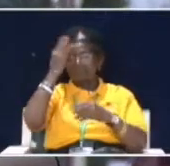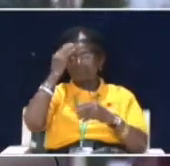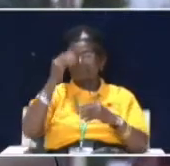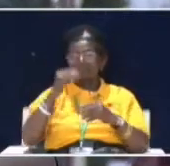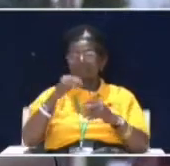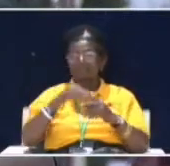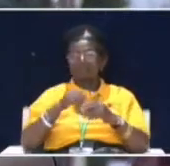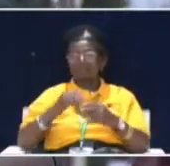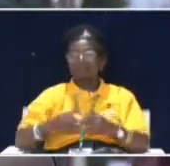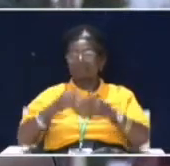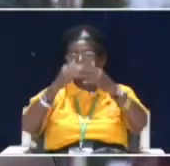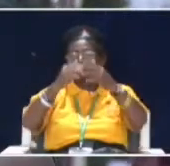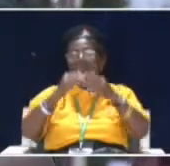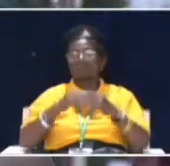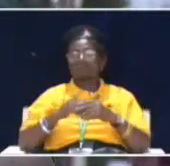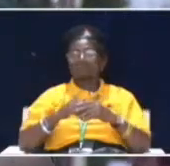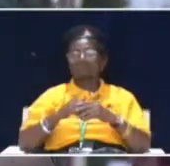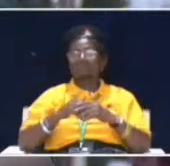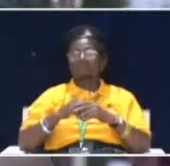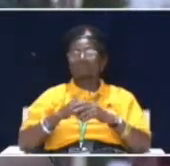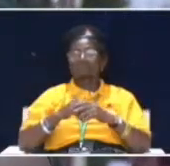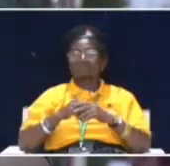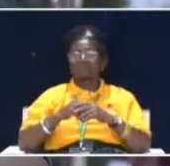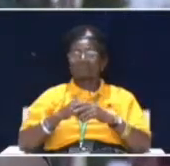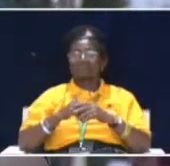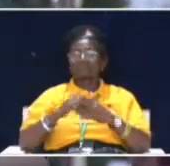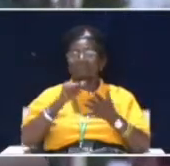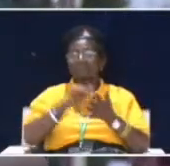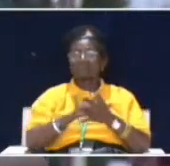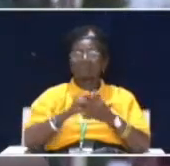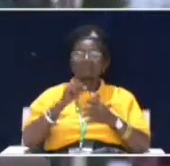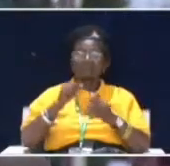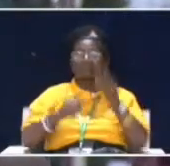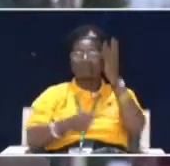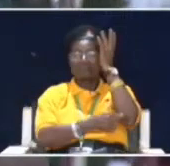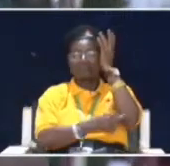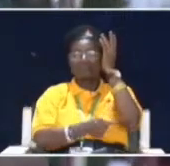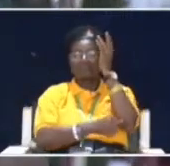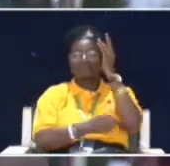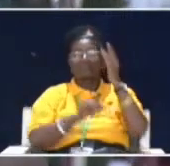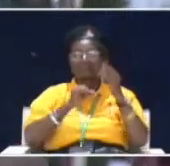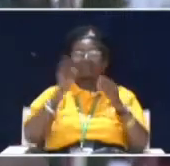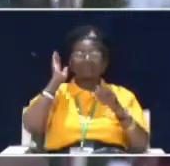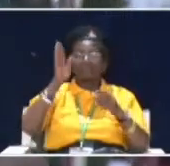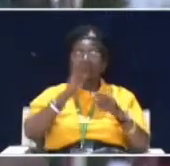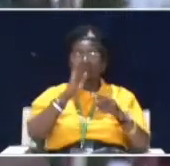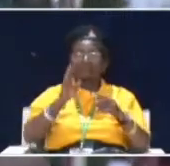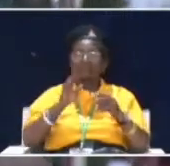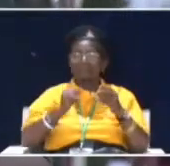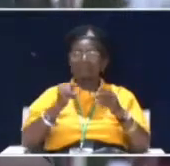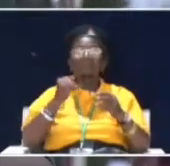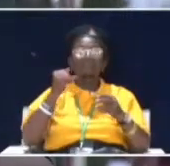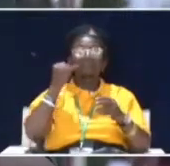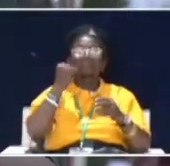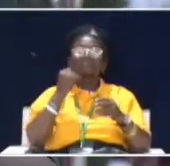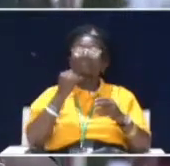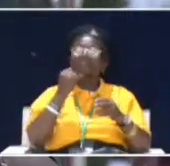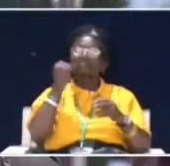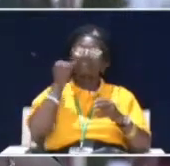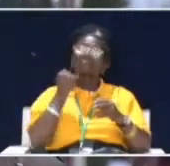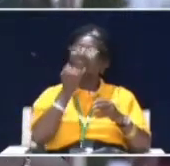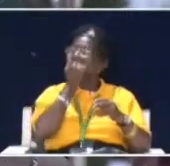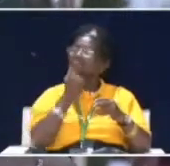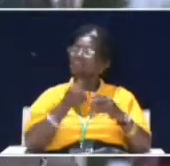in advance. Olorun mo saaju ohun gbogbo that Abraham is going to be his friend.